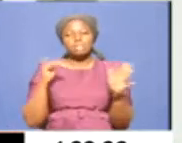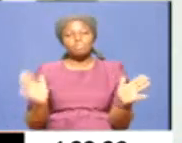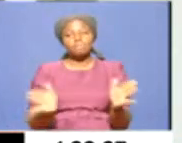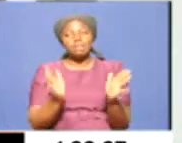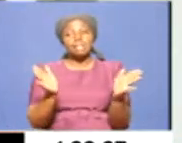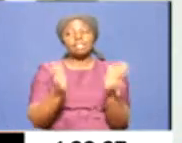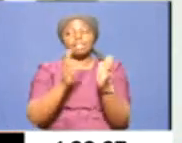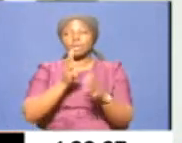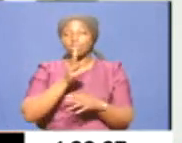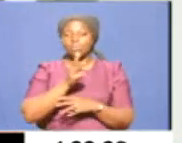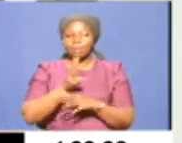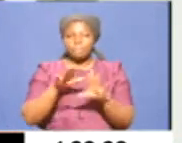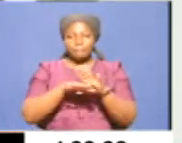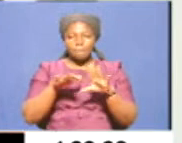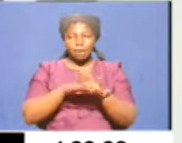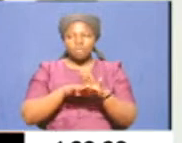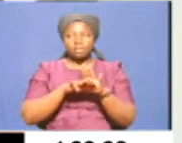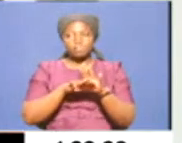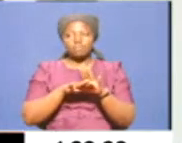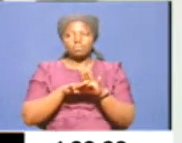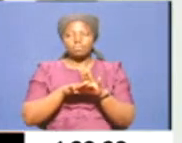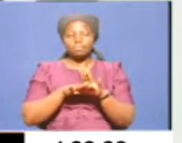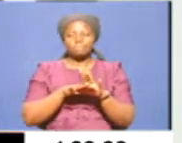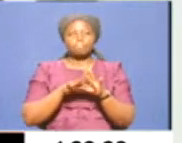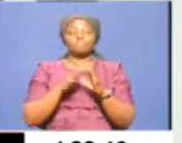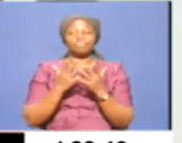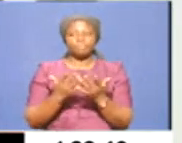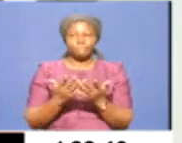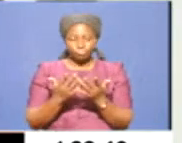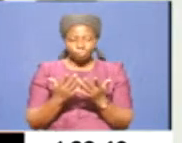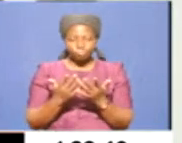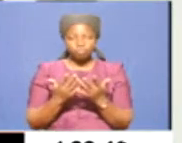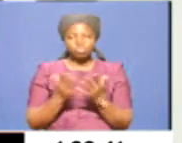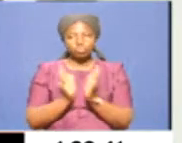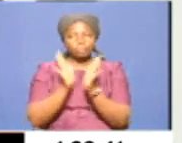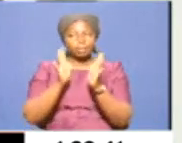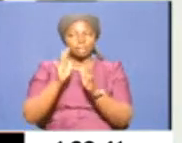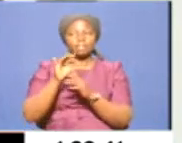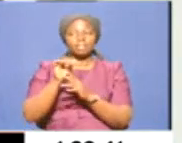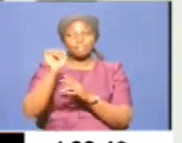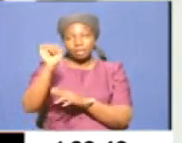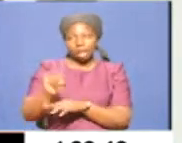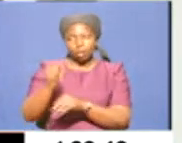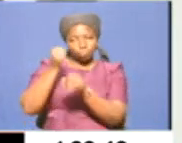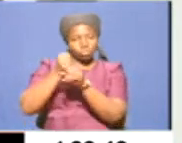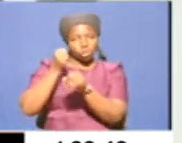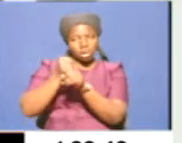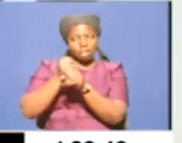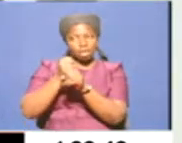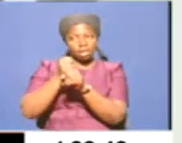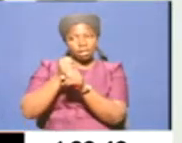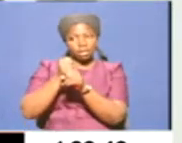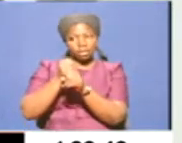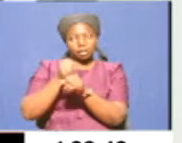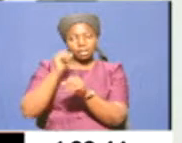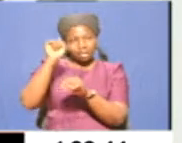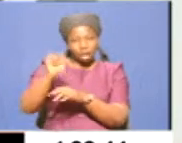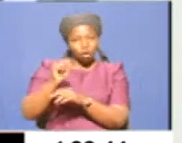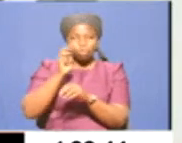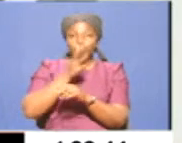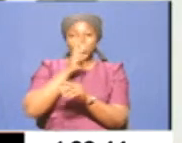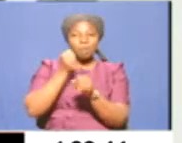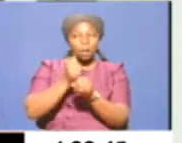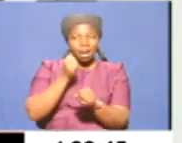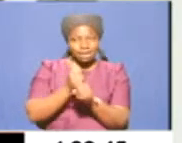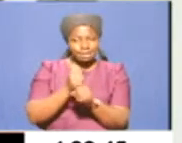Victoria South Water Works Development Agency is a public institution. Every member of